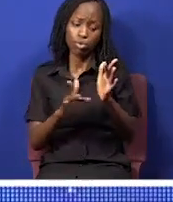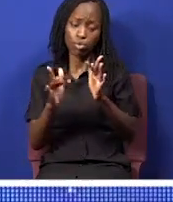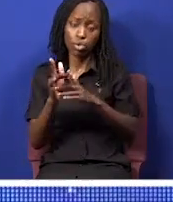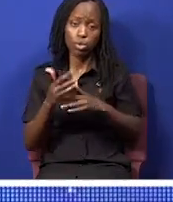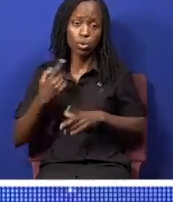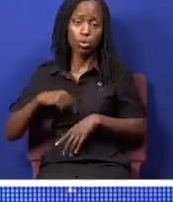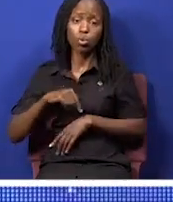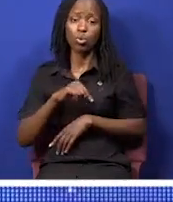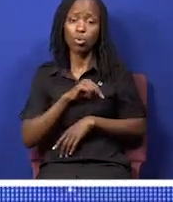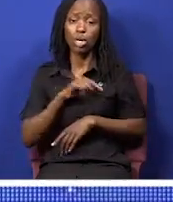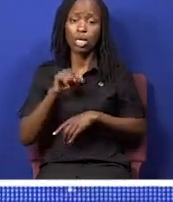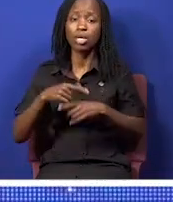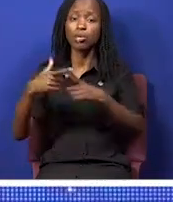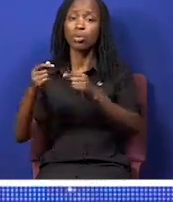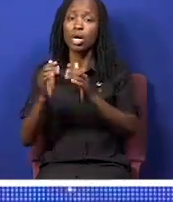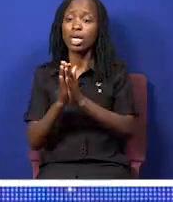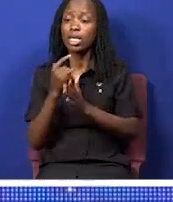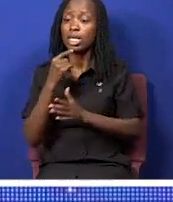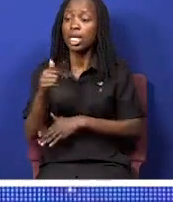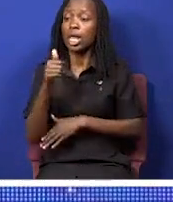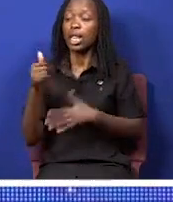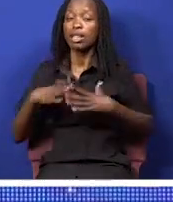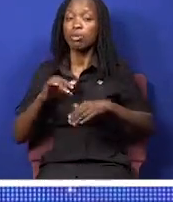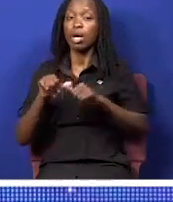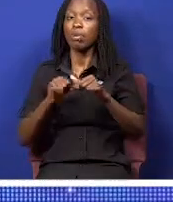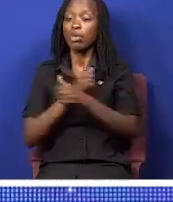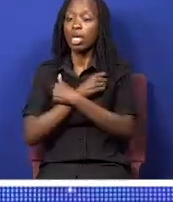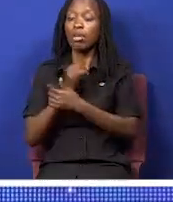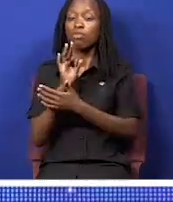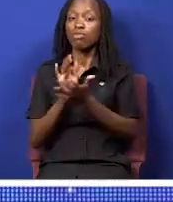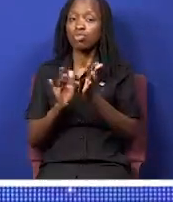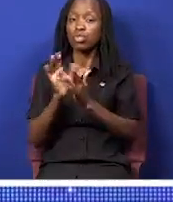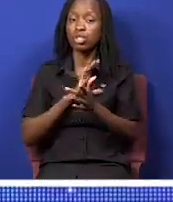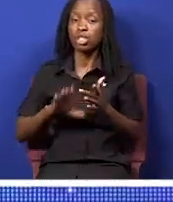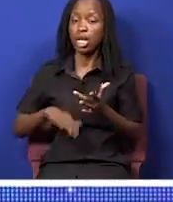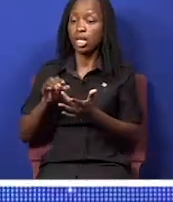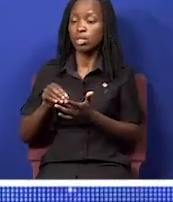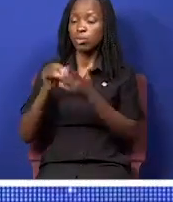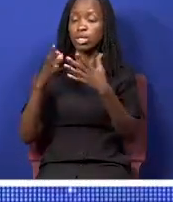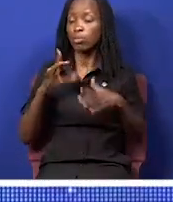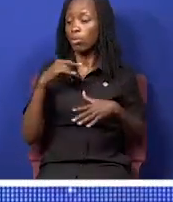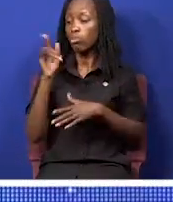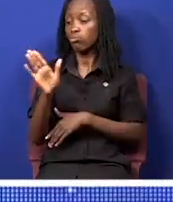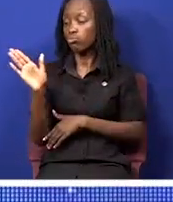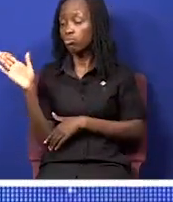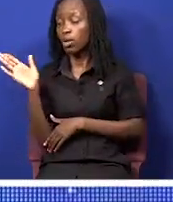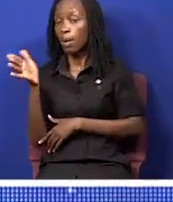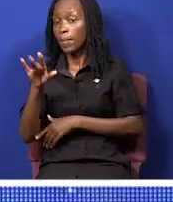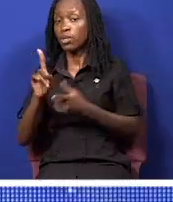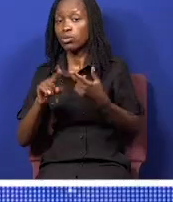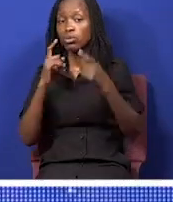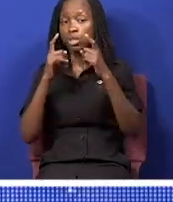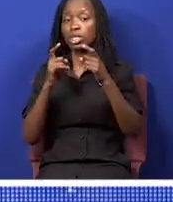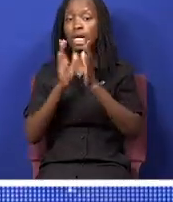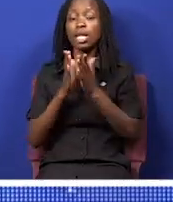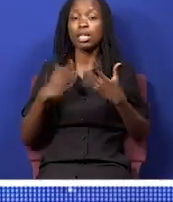Jesus, guys, we too should go and tell others about the love of Jesus Christ. And especially those who are backslidden and those